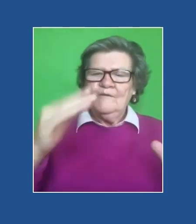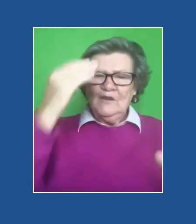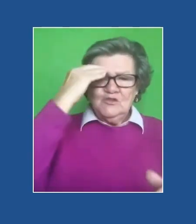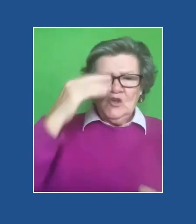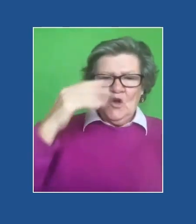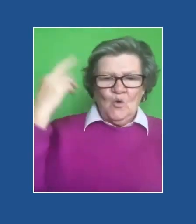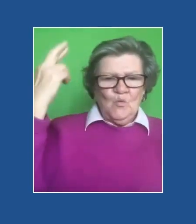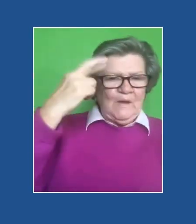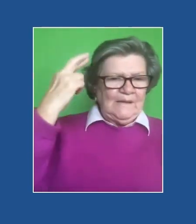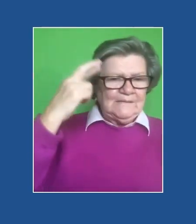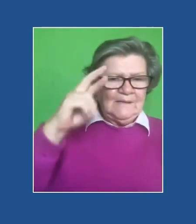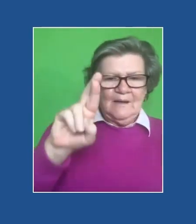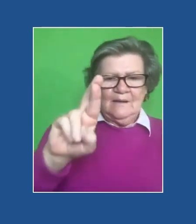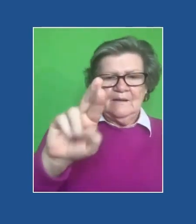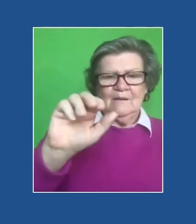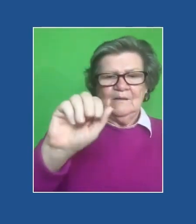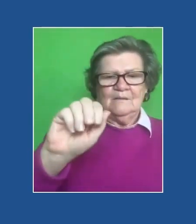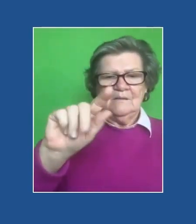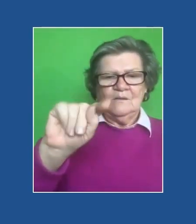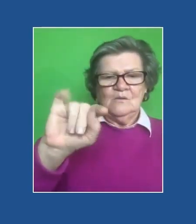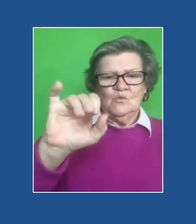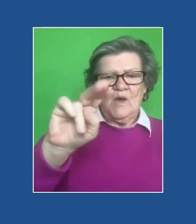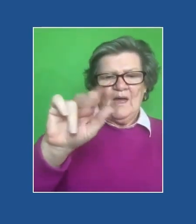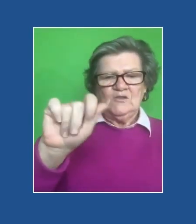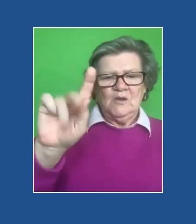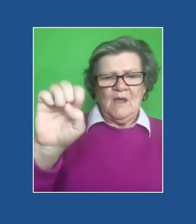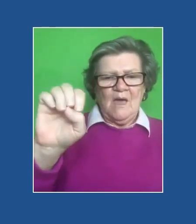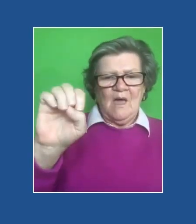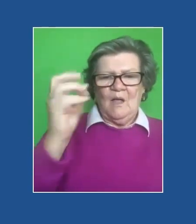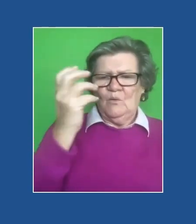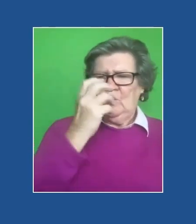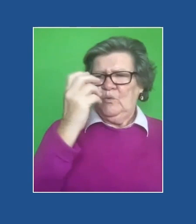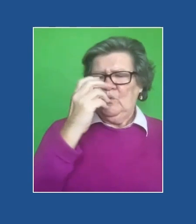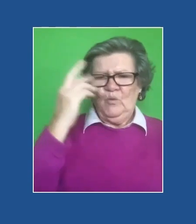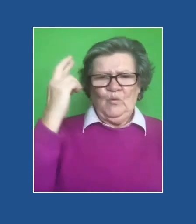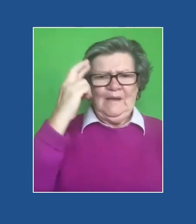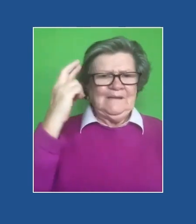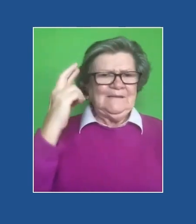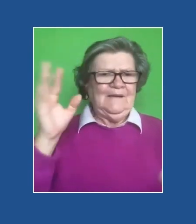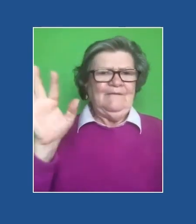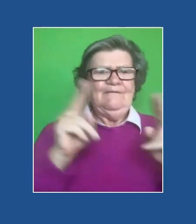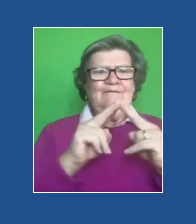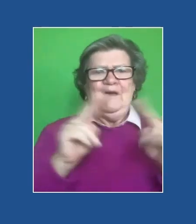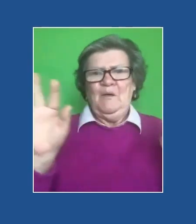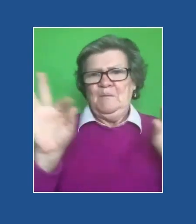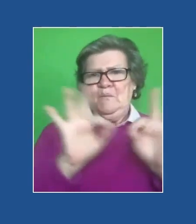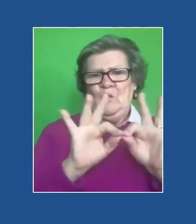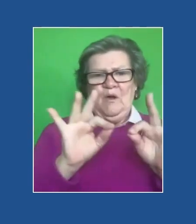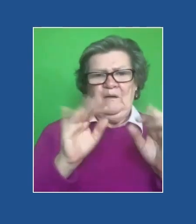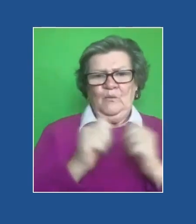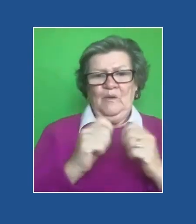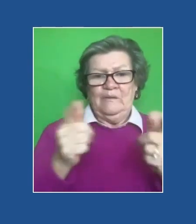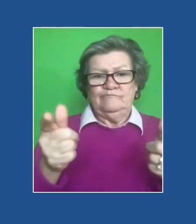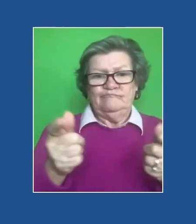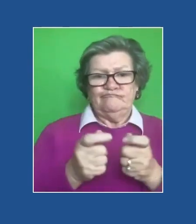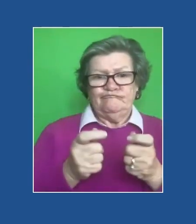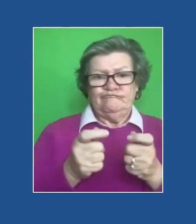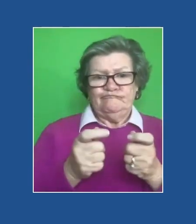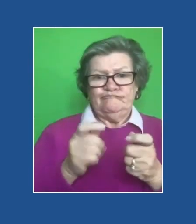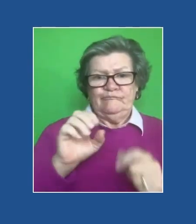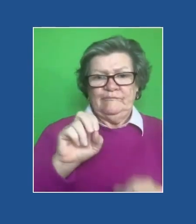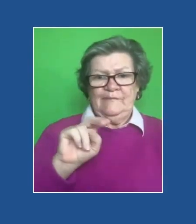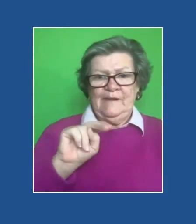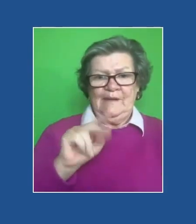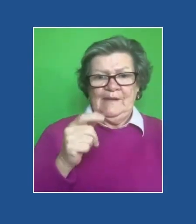is such a key and critical element of engagement in the MBC process. So when we're working with